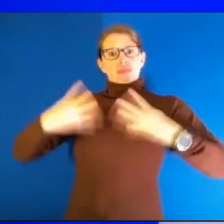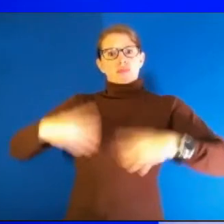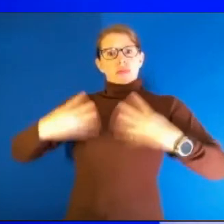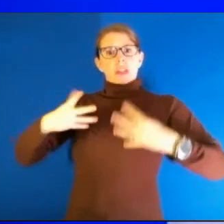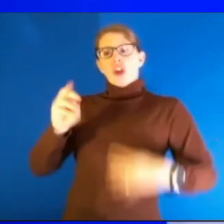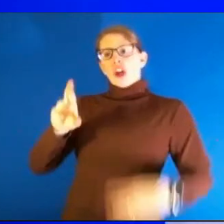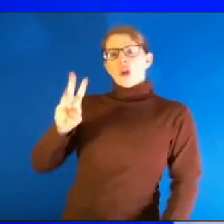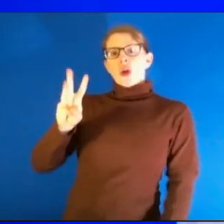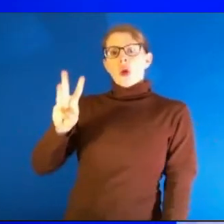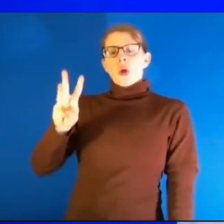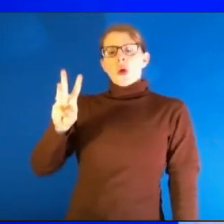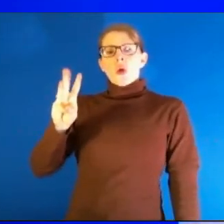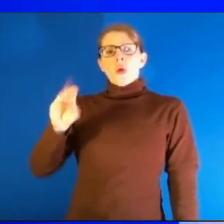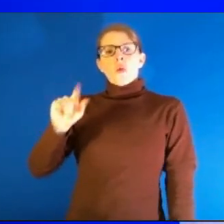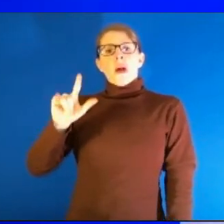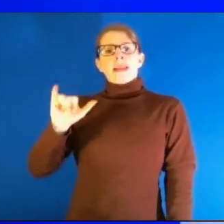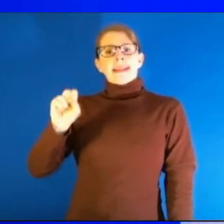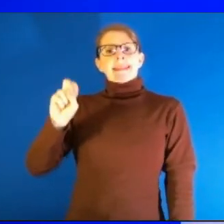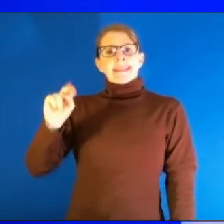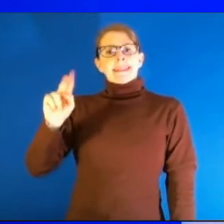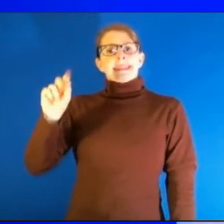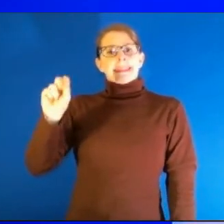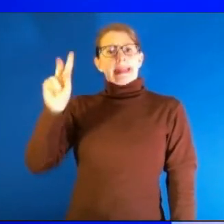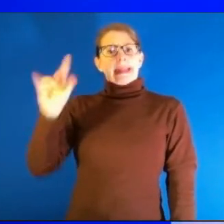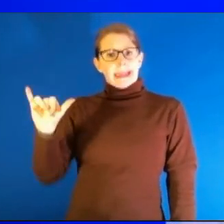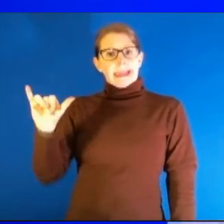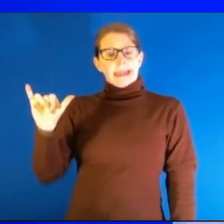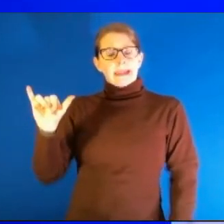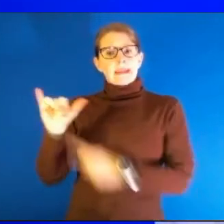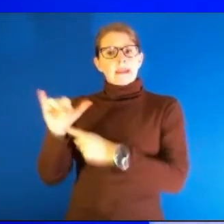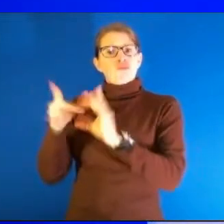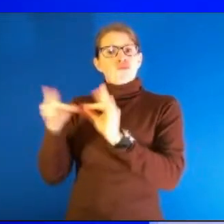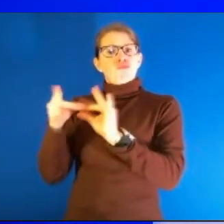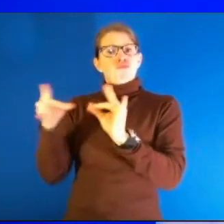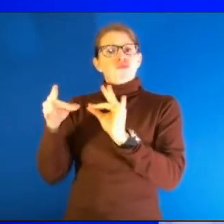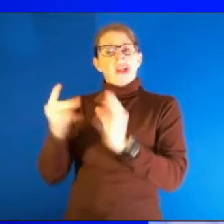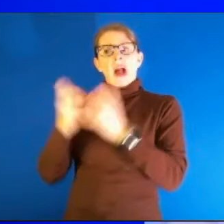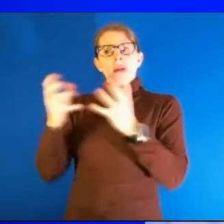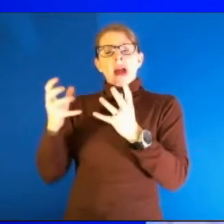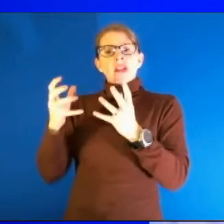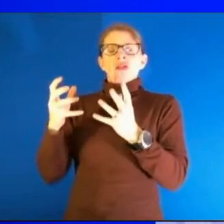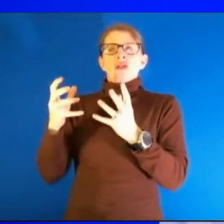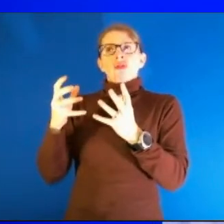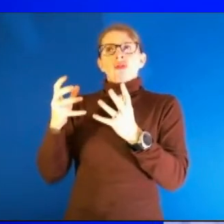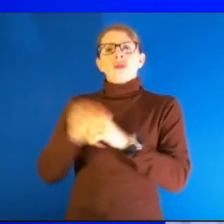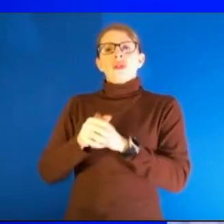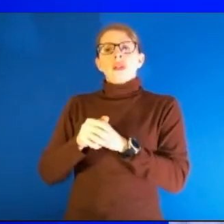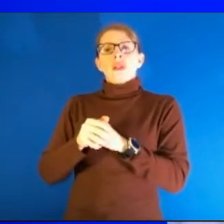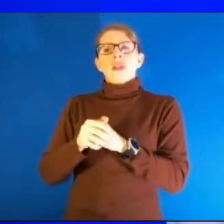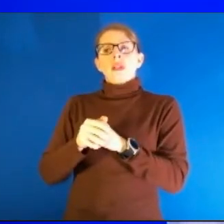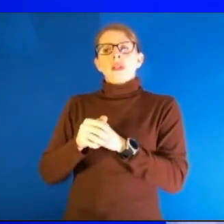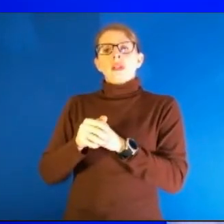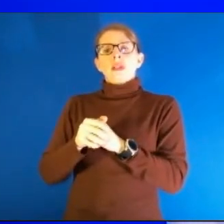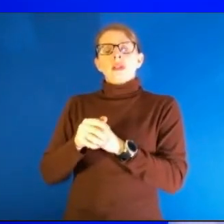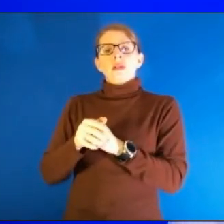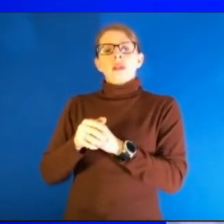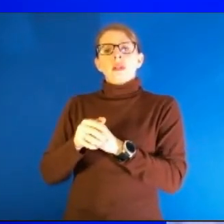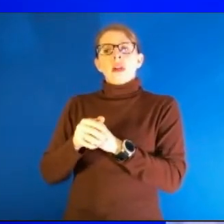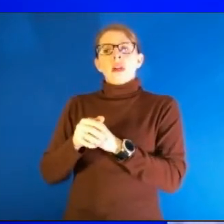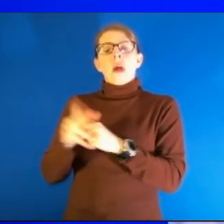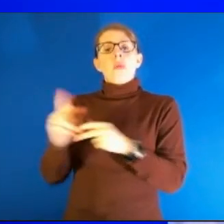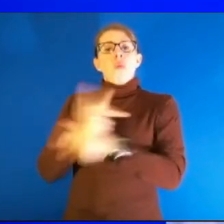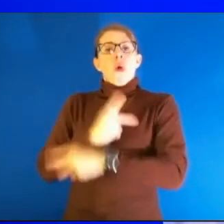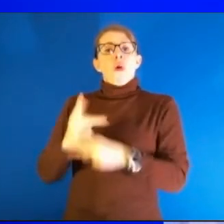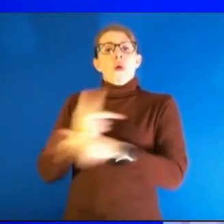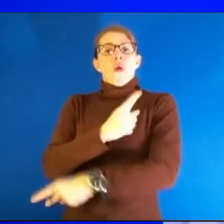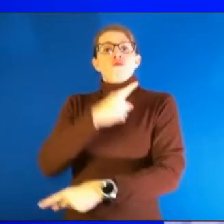that on Wednesday or Thursday, talking about how much fold or multiplication increase of risk you have